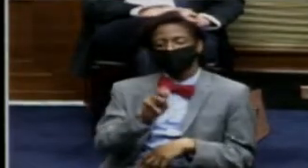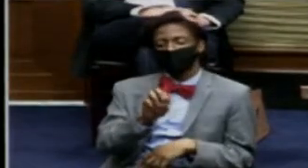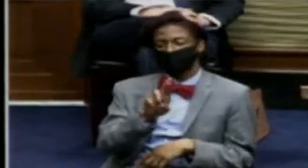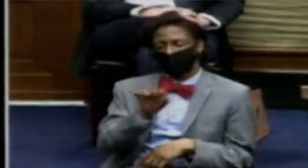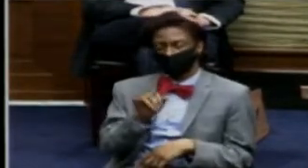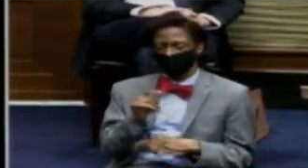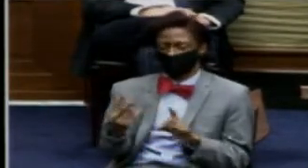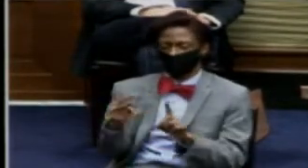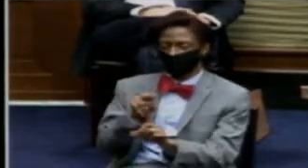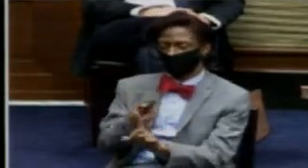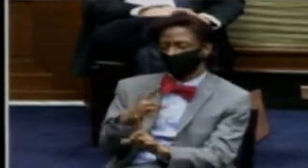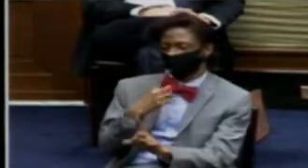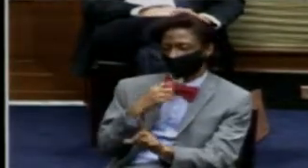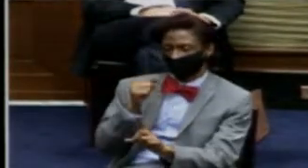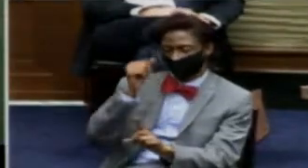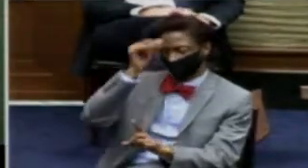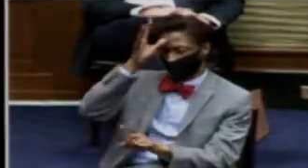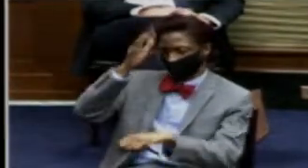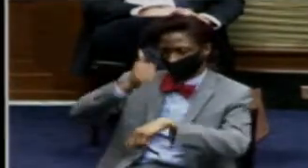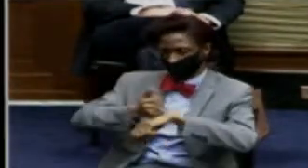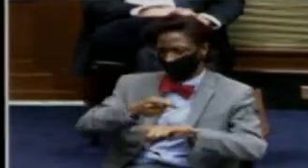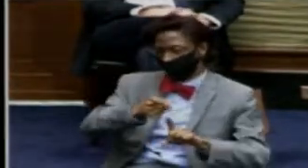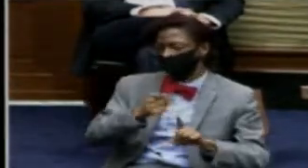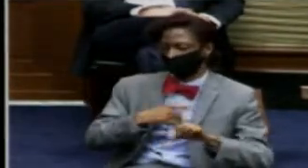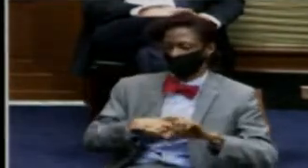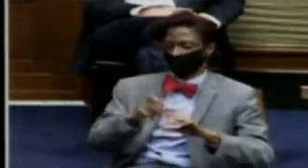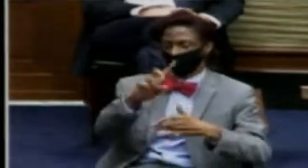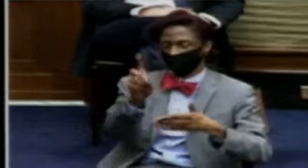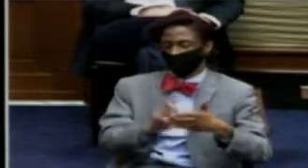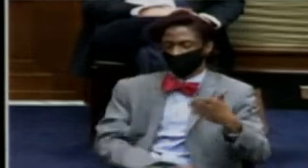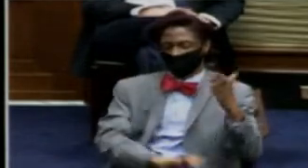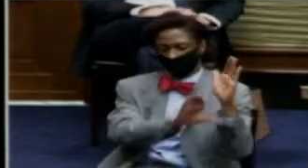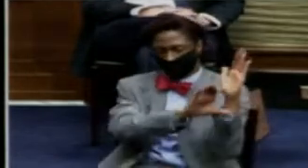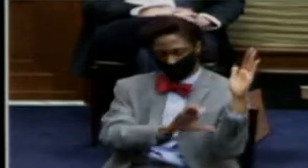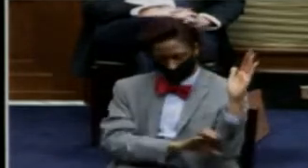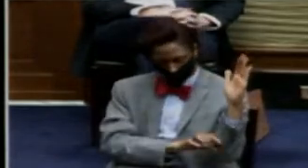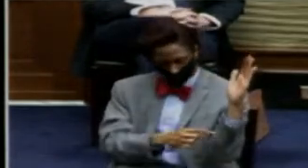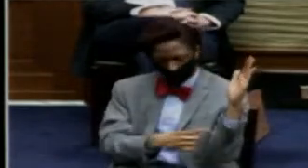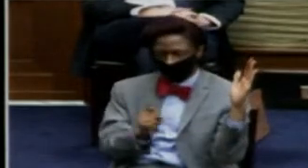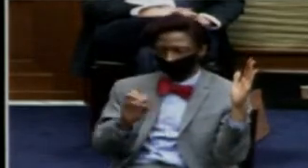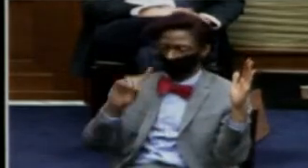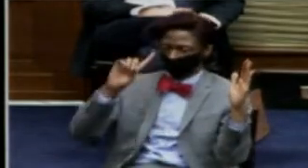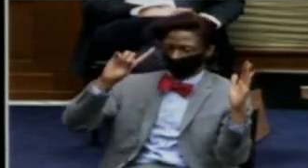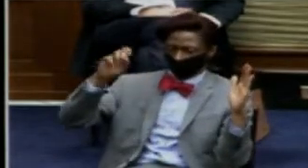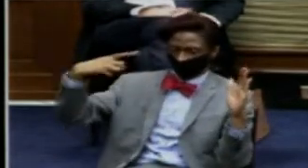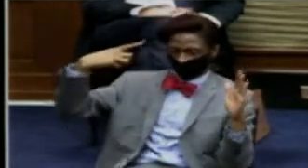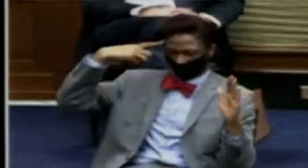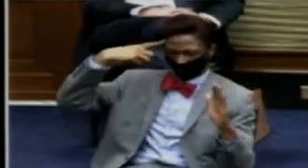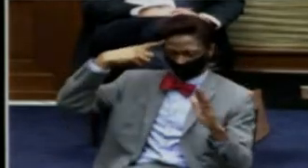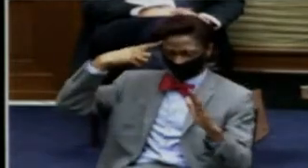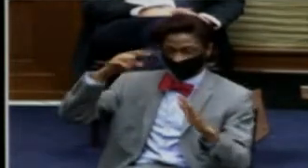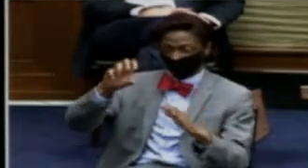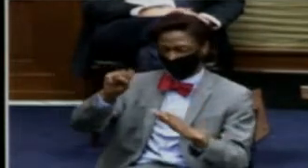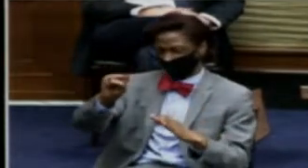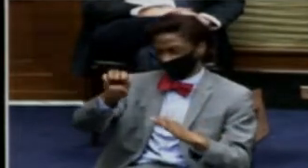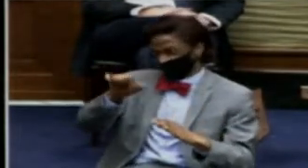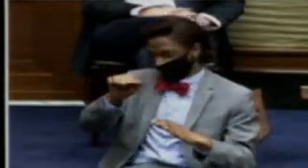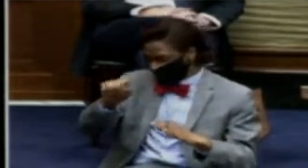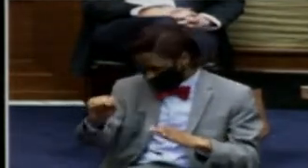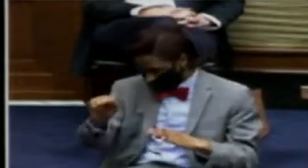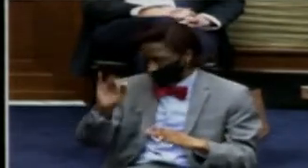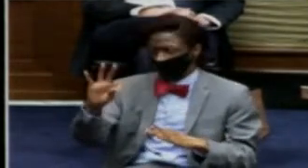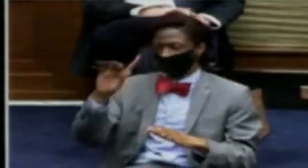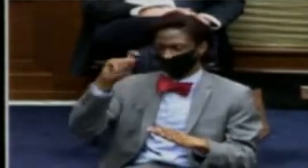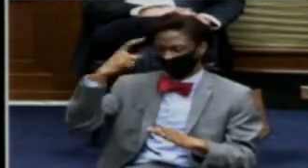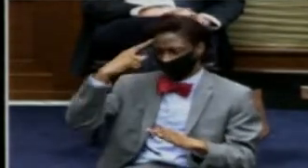that the founders deliberately designed the Constitution so the seat of the federal government would not be within any state. Mr.